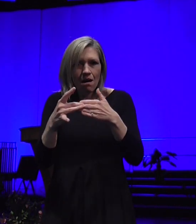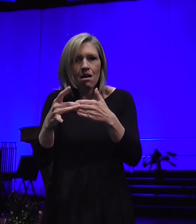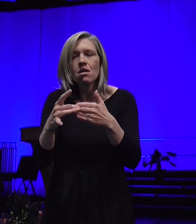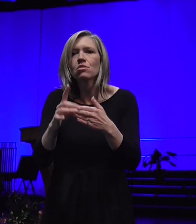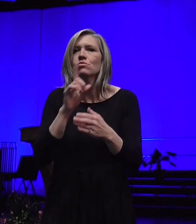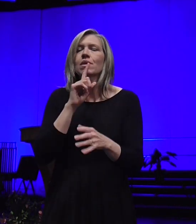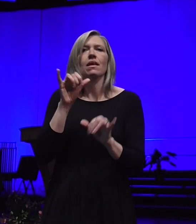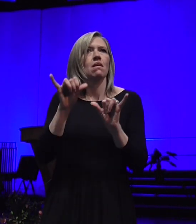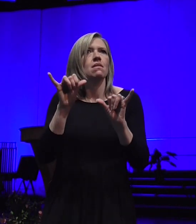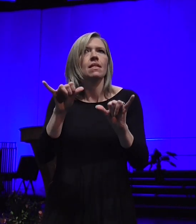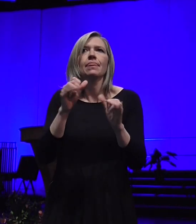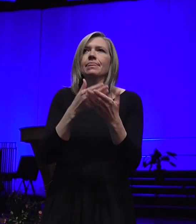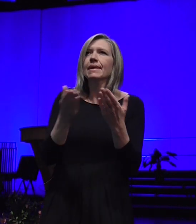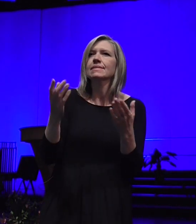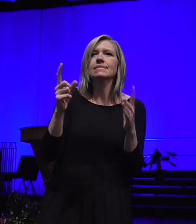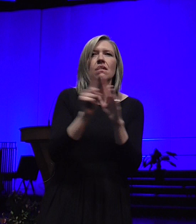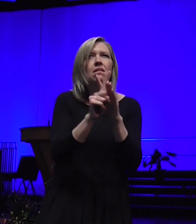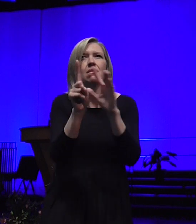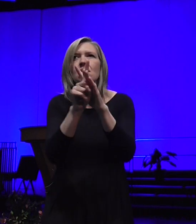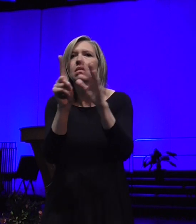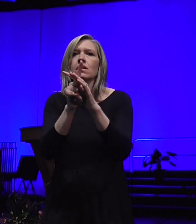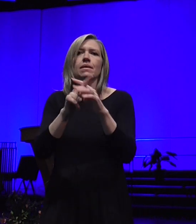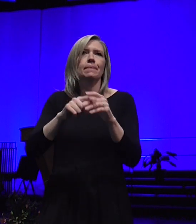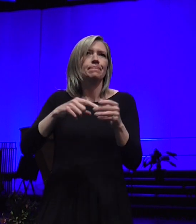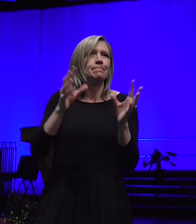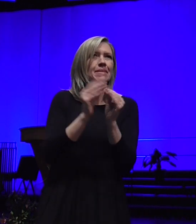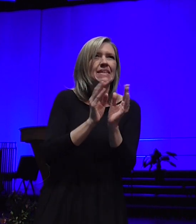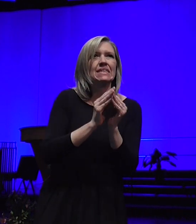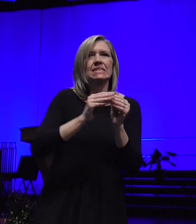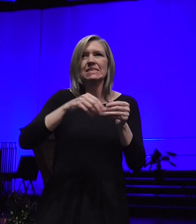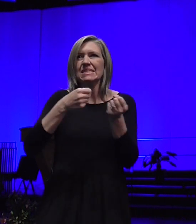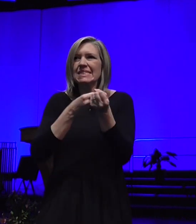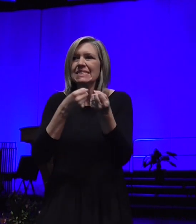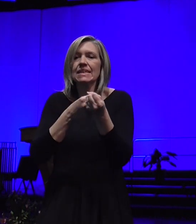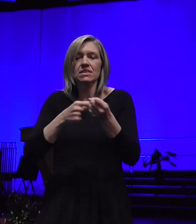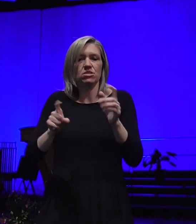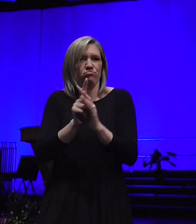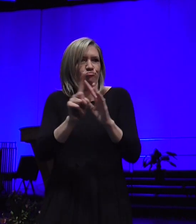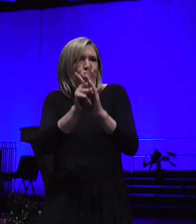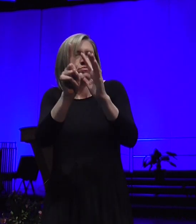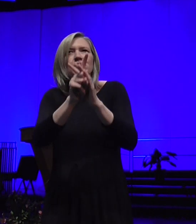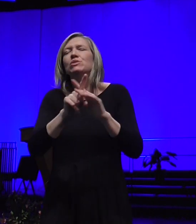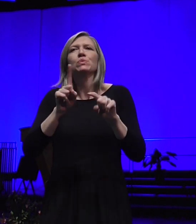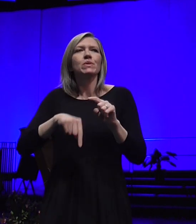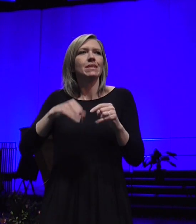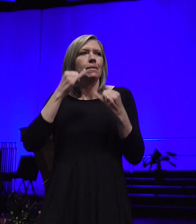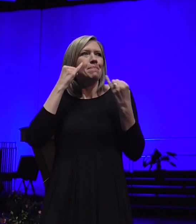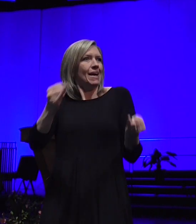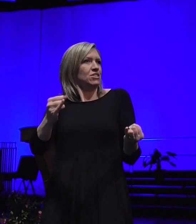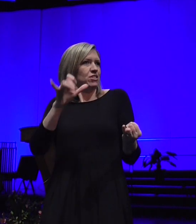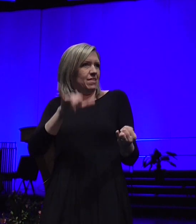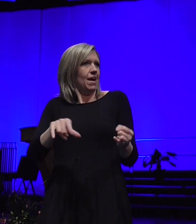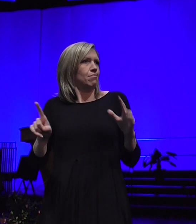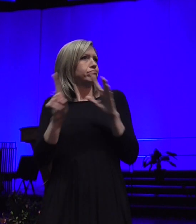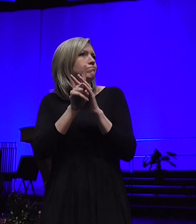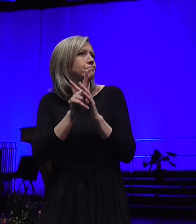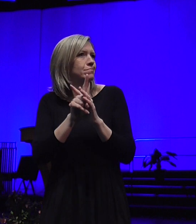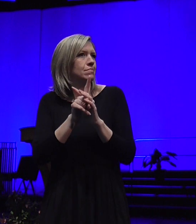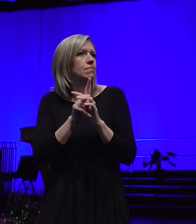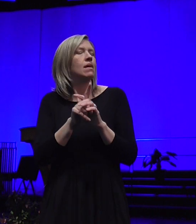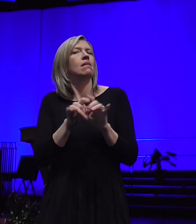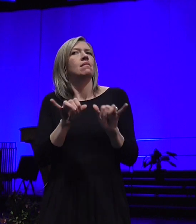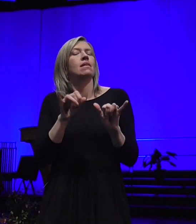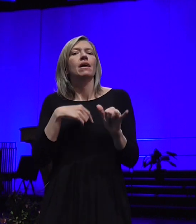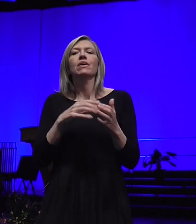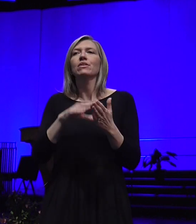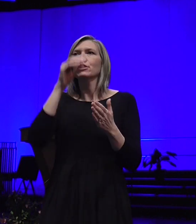unforeseen incidents, meetings, and material assistance, which no one could have dreamed would have come their way. I have learned a deep